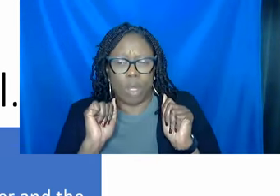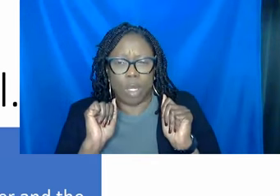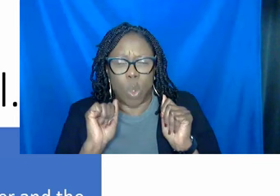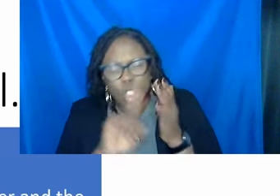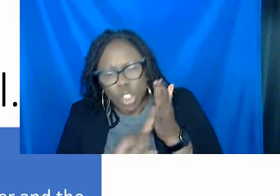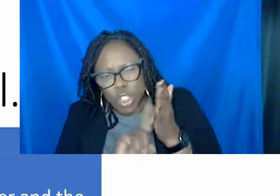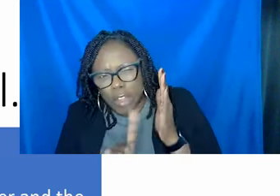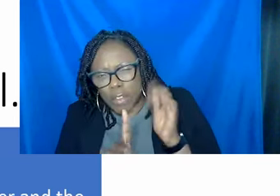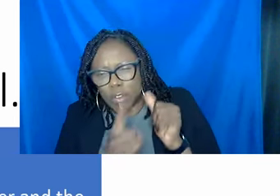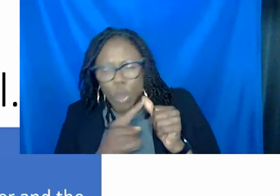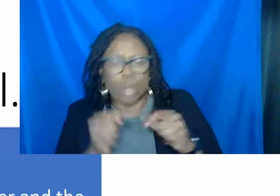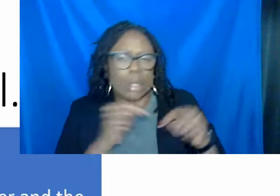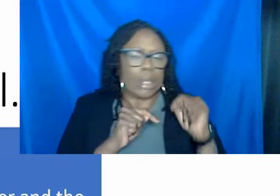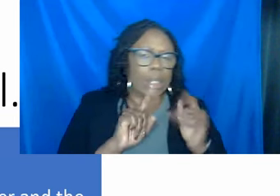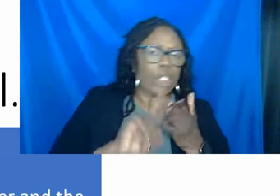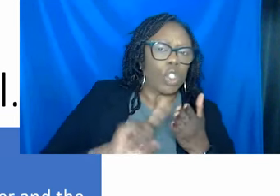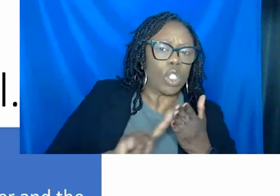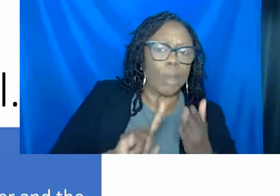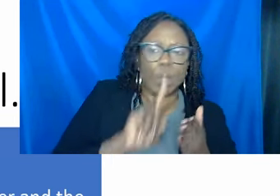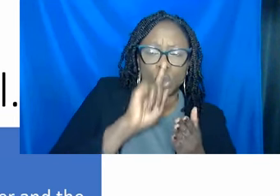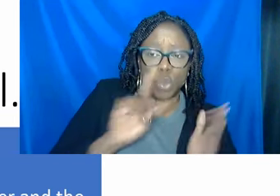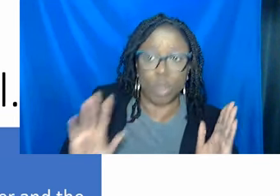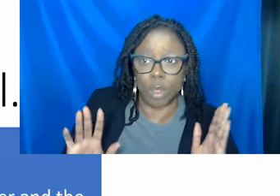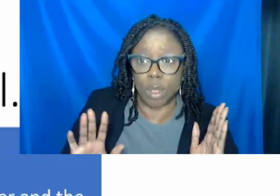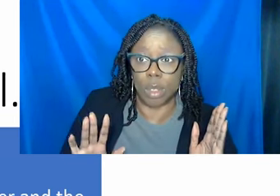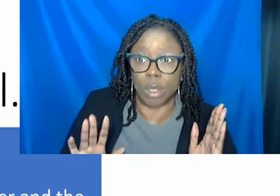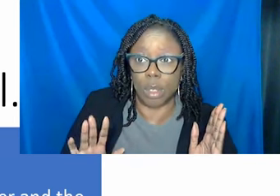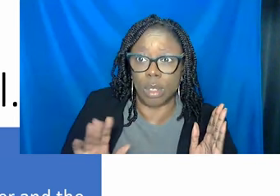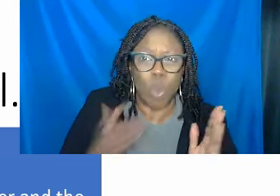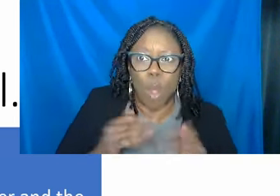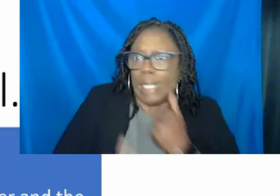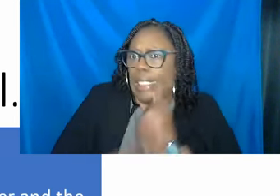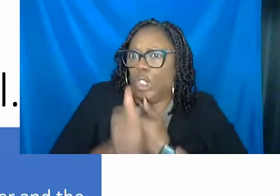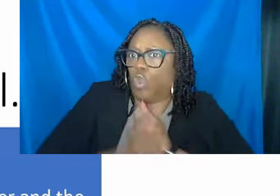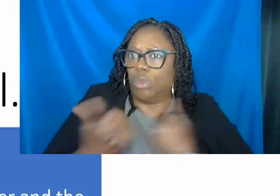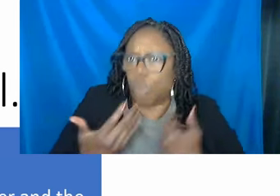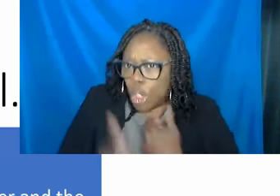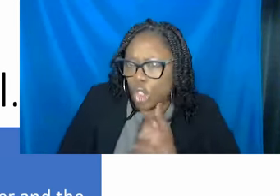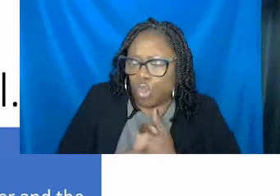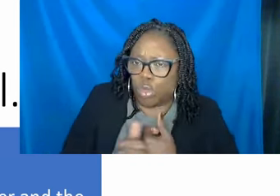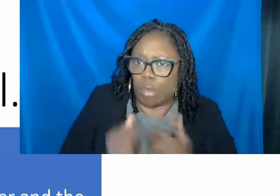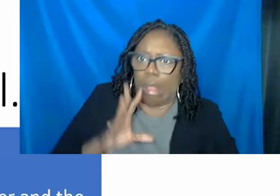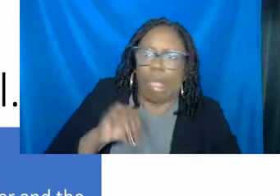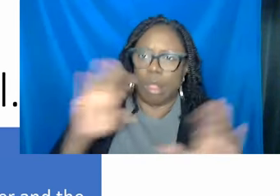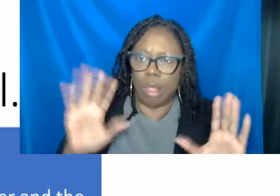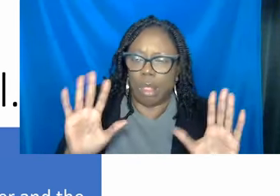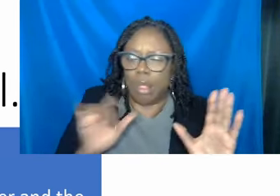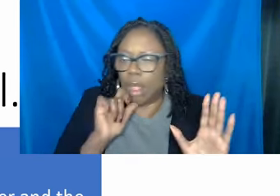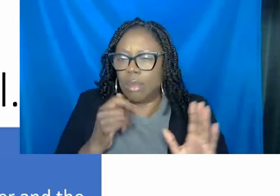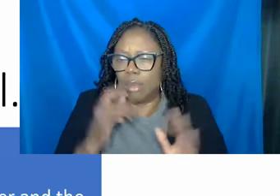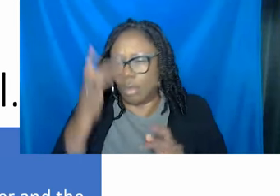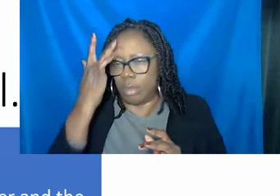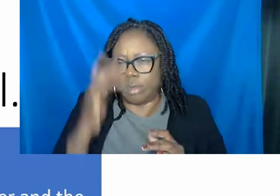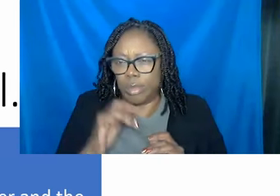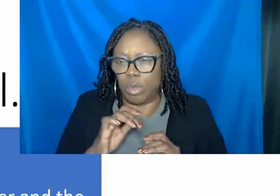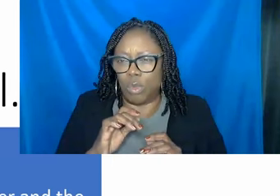it out a little bit more, right, because you don't put yourself in danger, right, in these situations. For